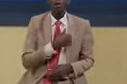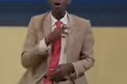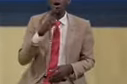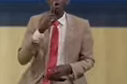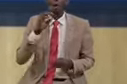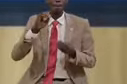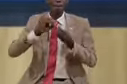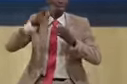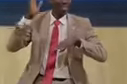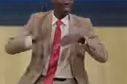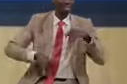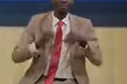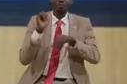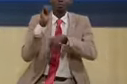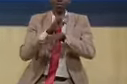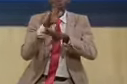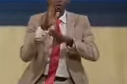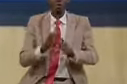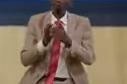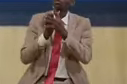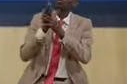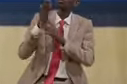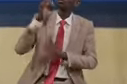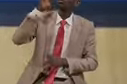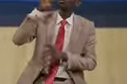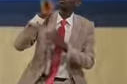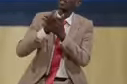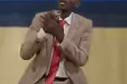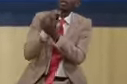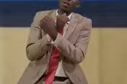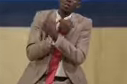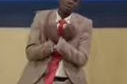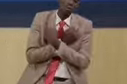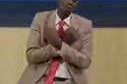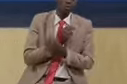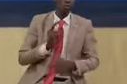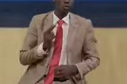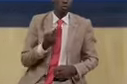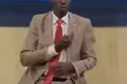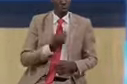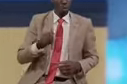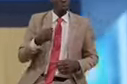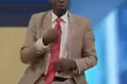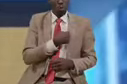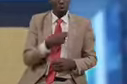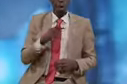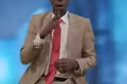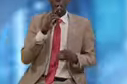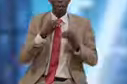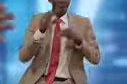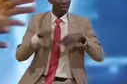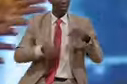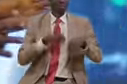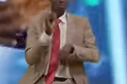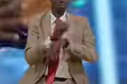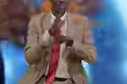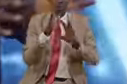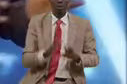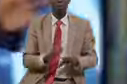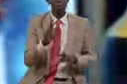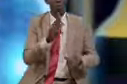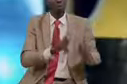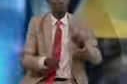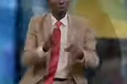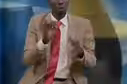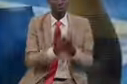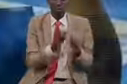conquerors through him that loved us. We are more than conquerors. The people that put their faith